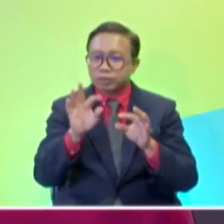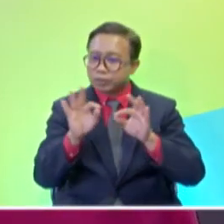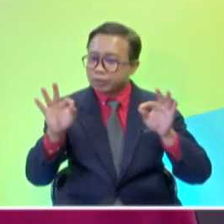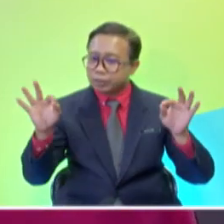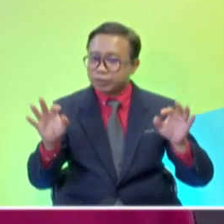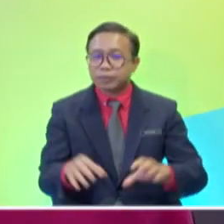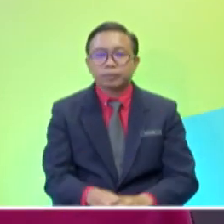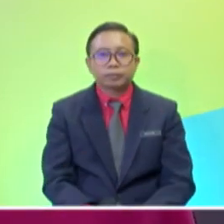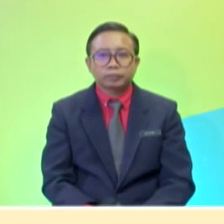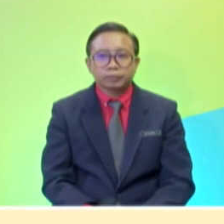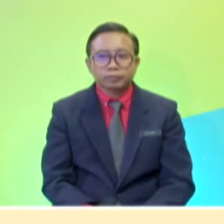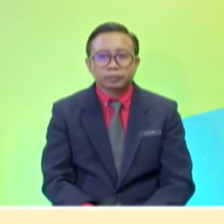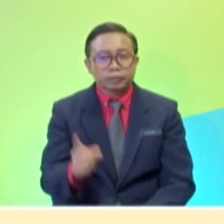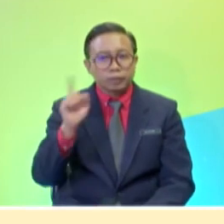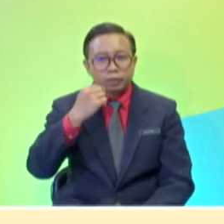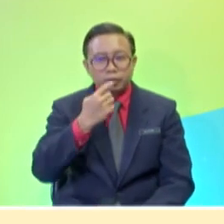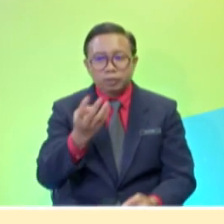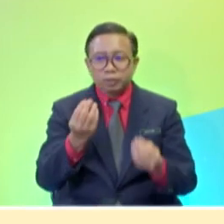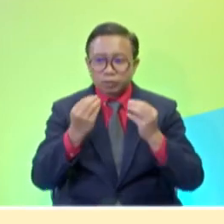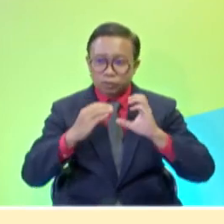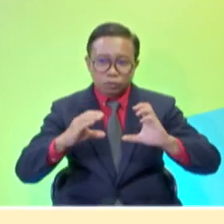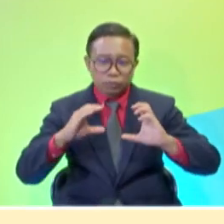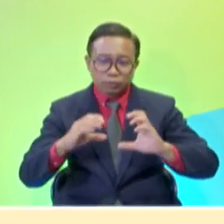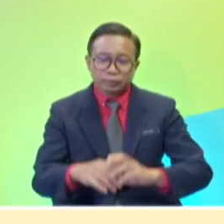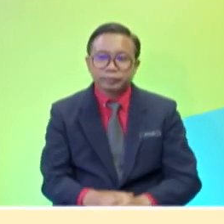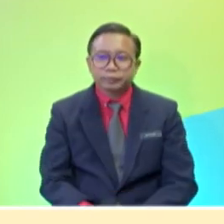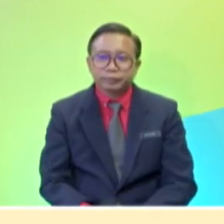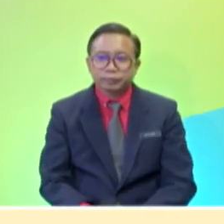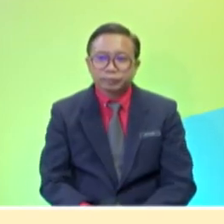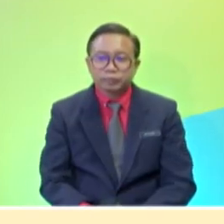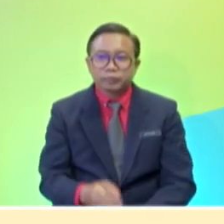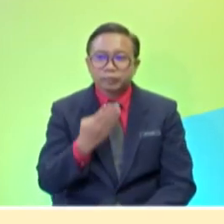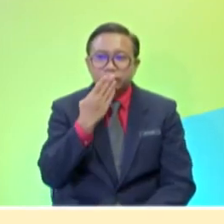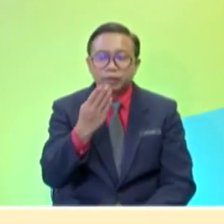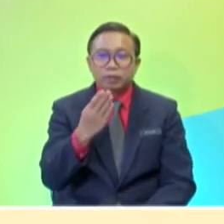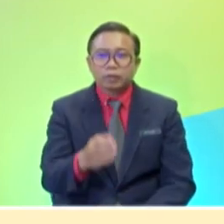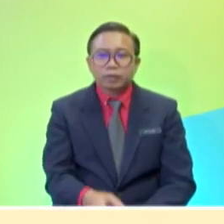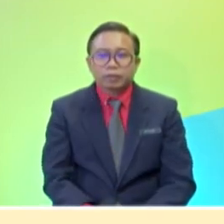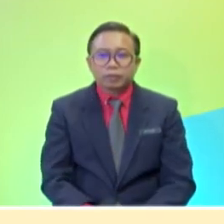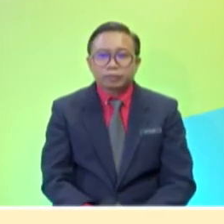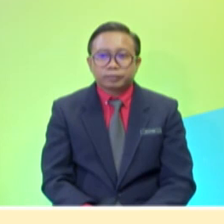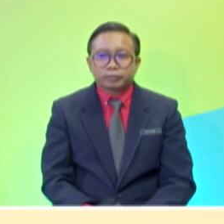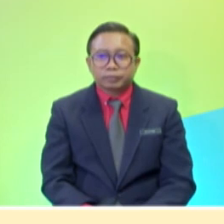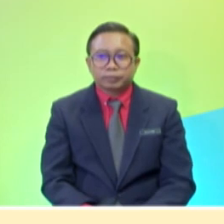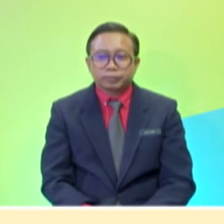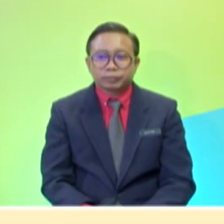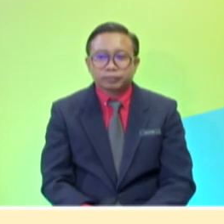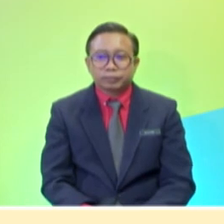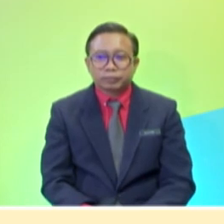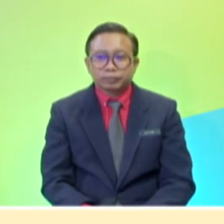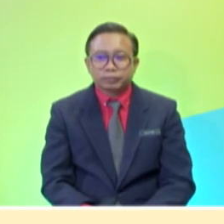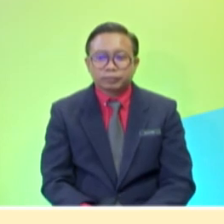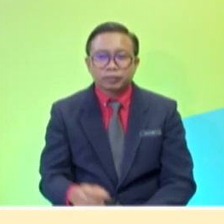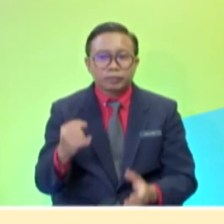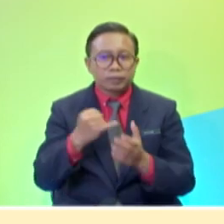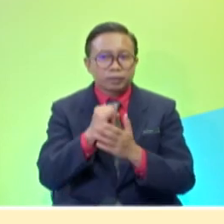sentence? Any volunteers from anyone? All right, thank you so much. Come, Frida. It